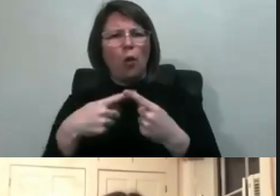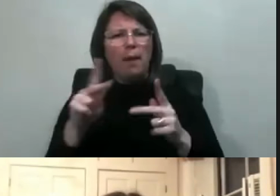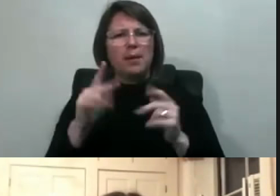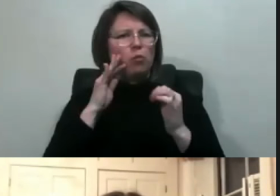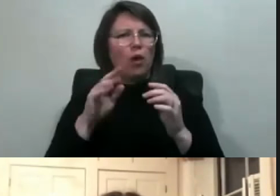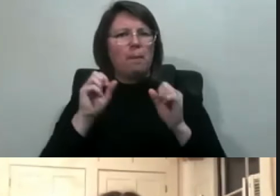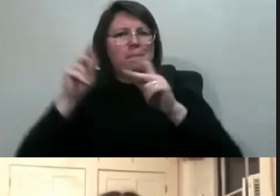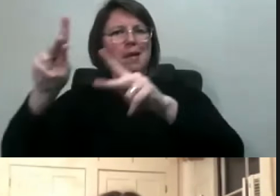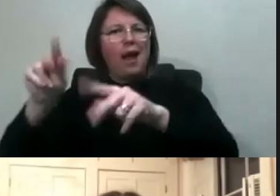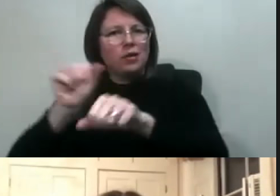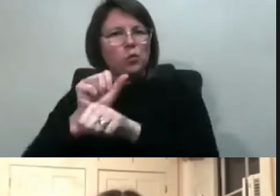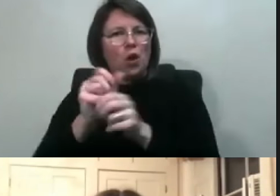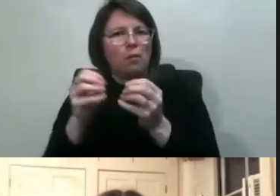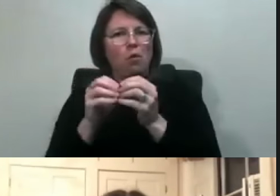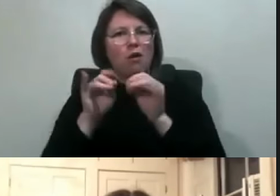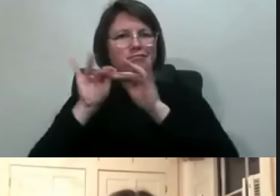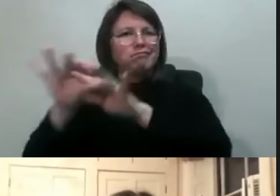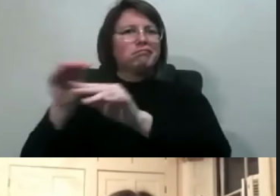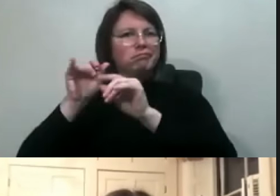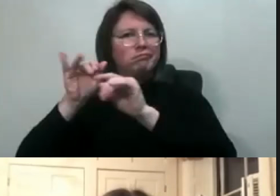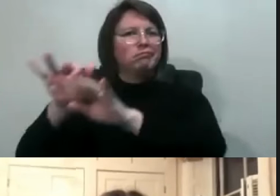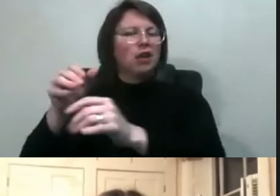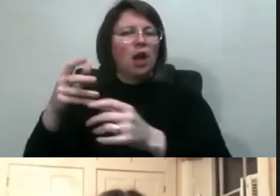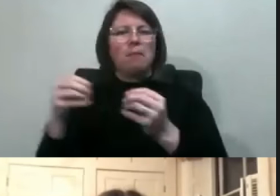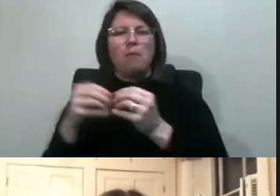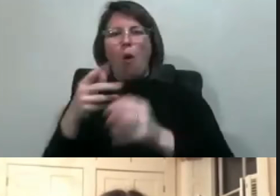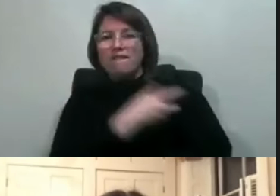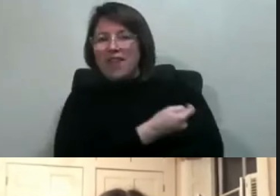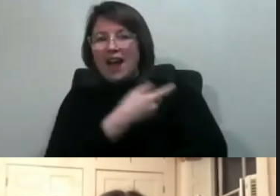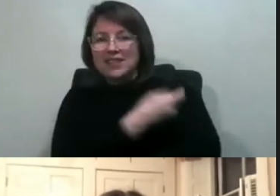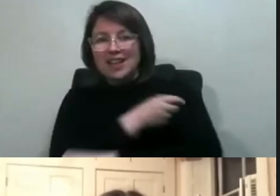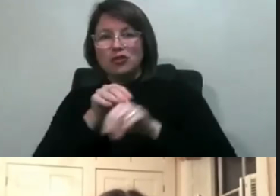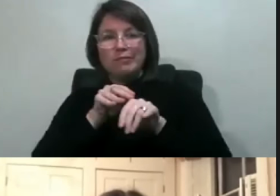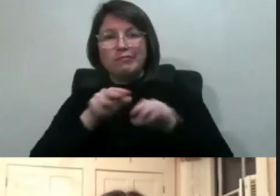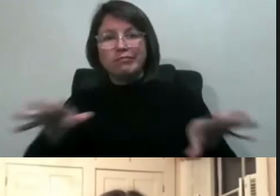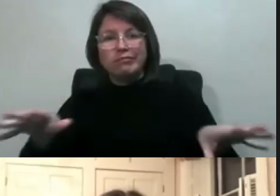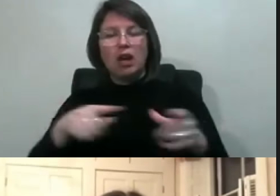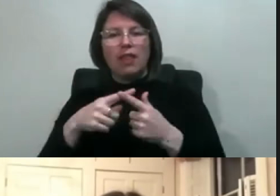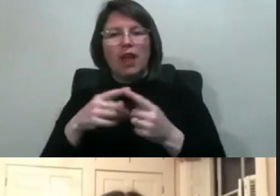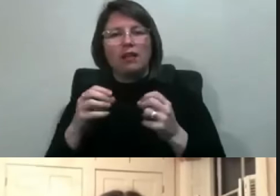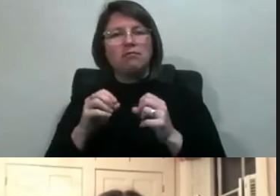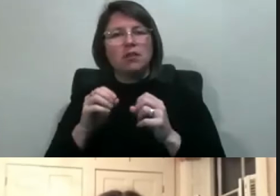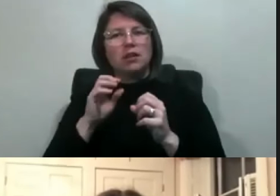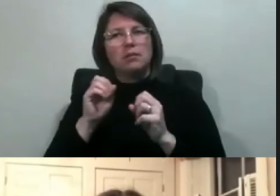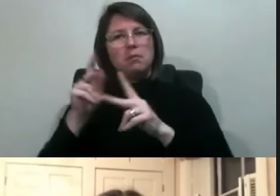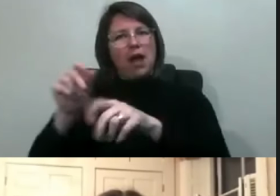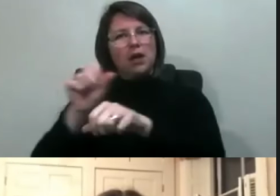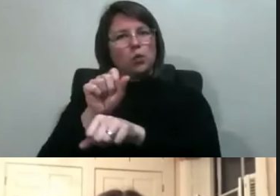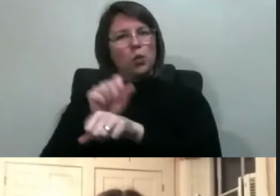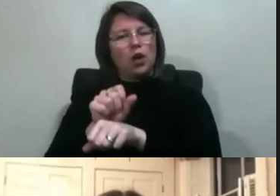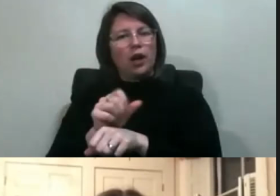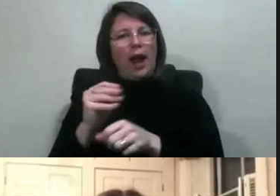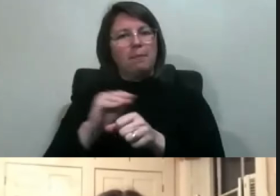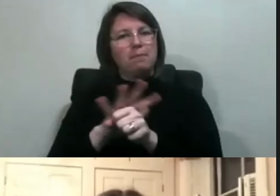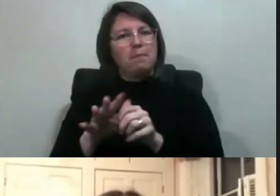numbers as we, you know, have more vaccinations and hopefully get this pandemic behind us.